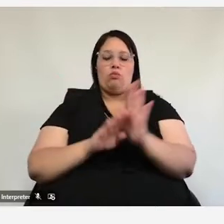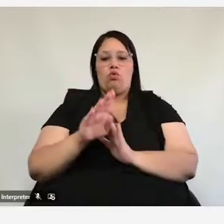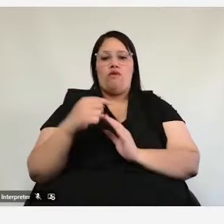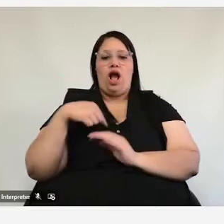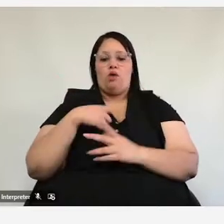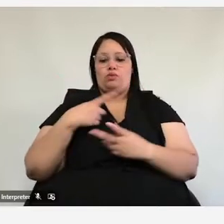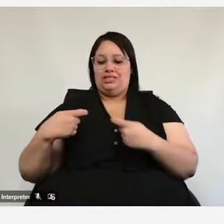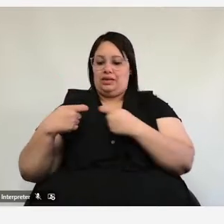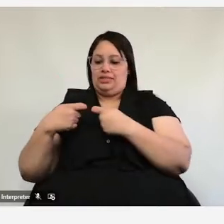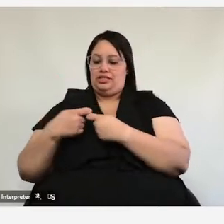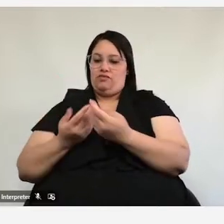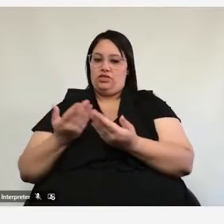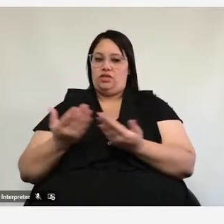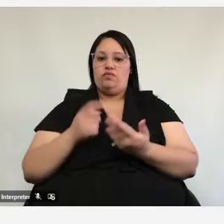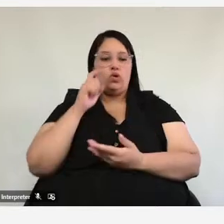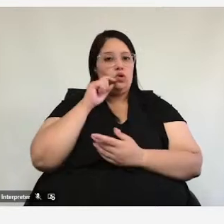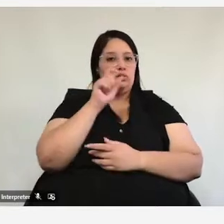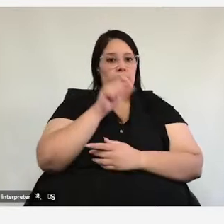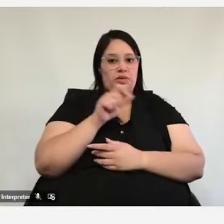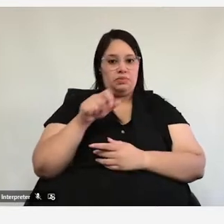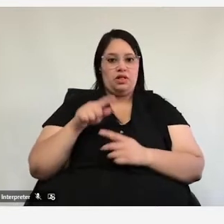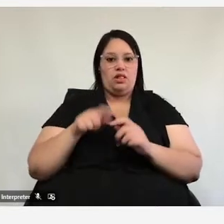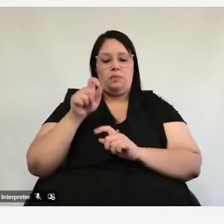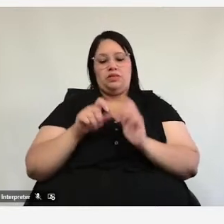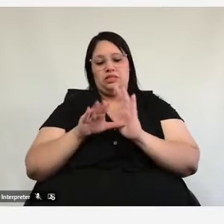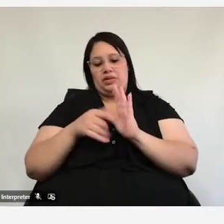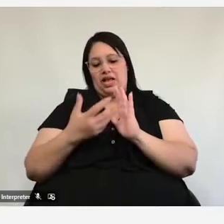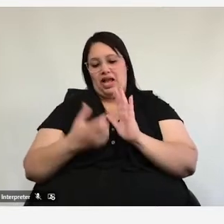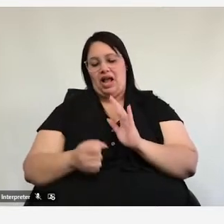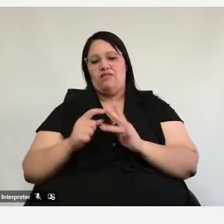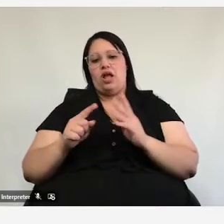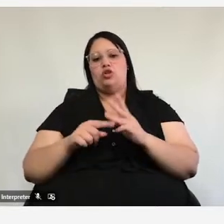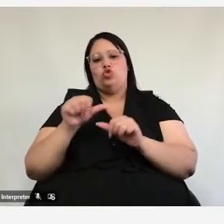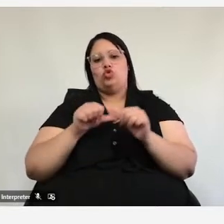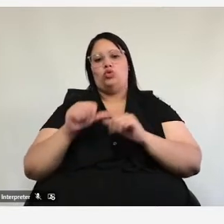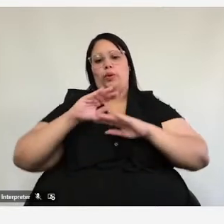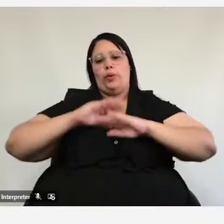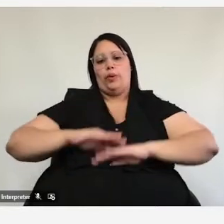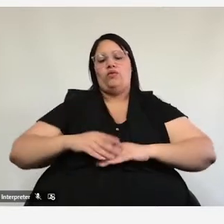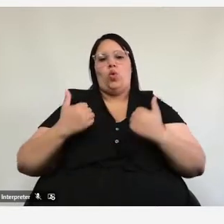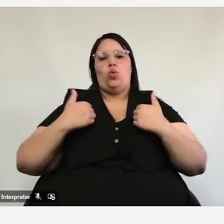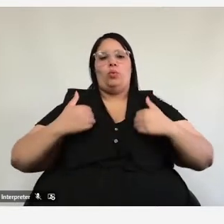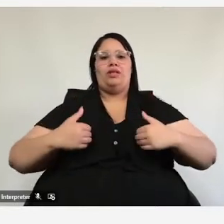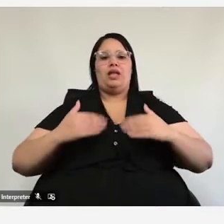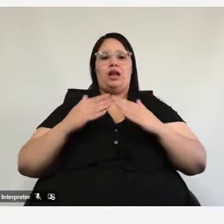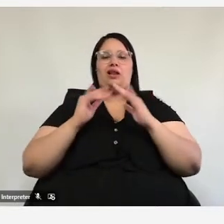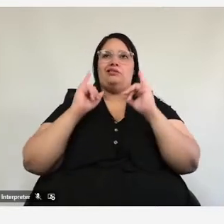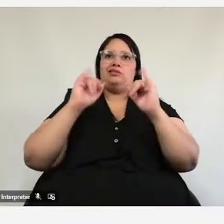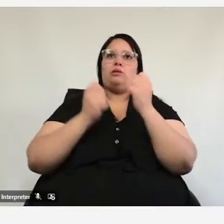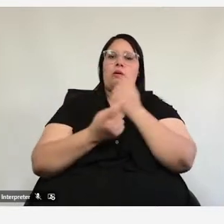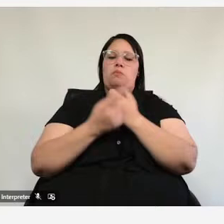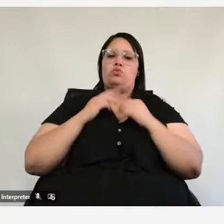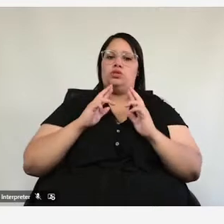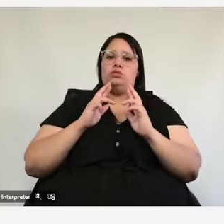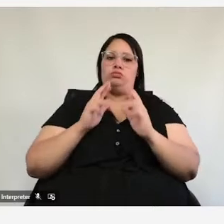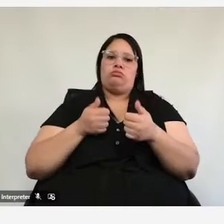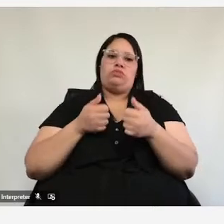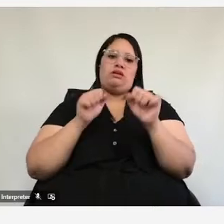for services to older persons, persons with disabilities, and social relief for humanitarian and disaster response by